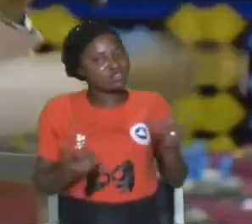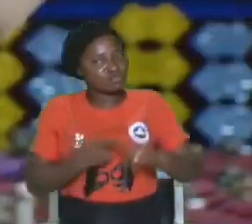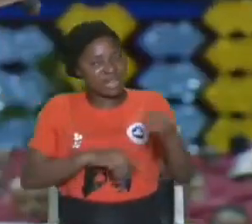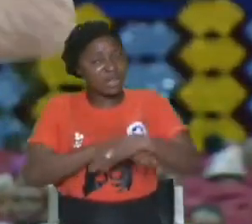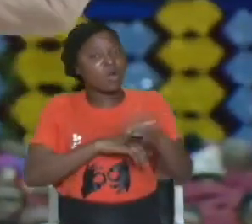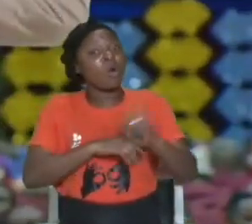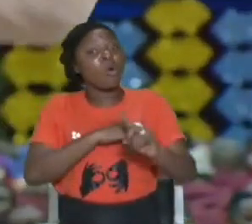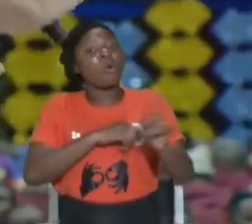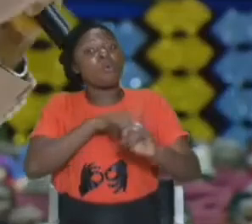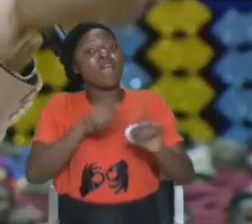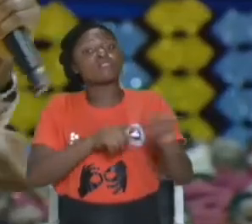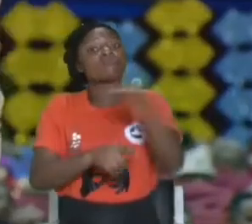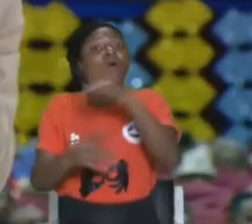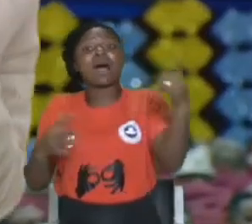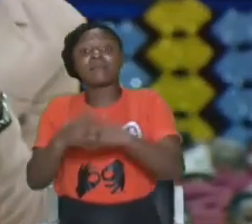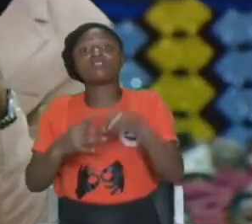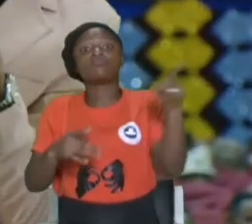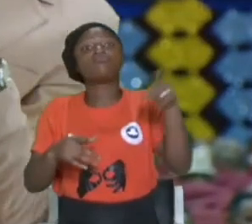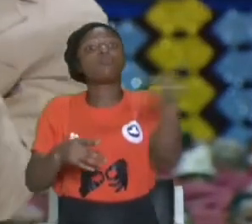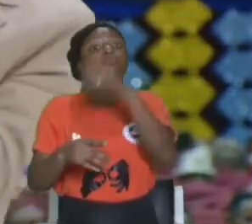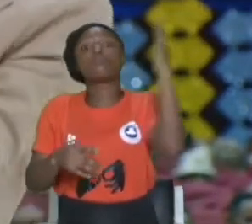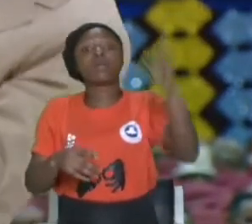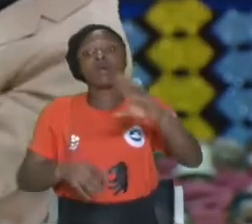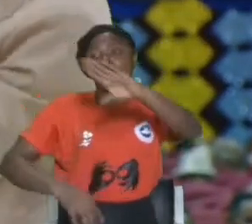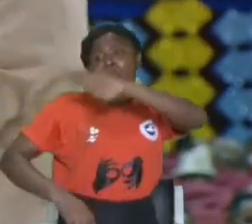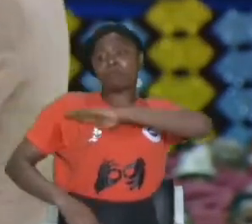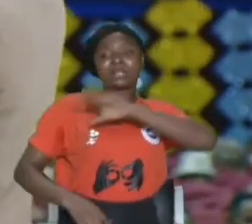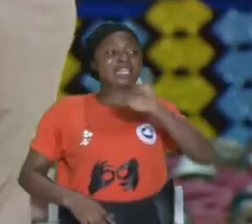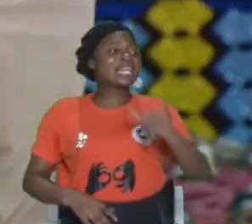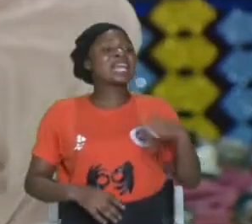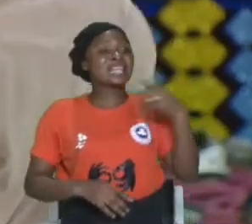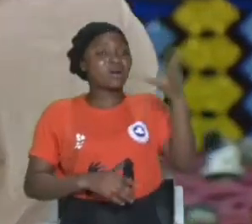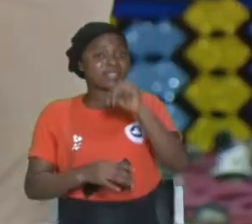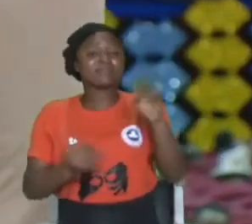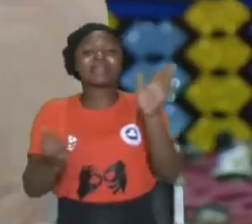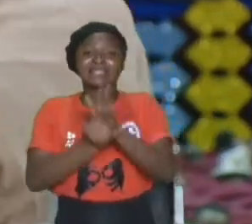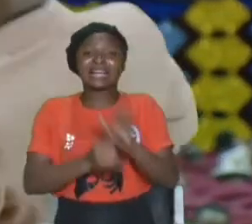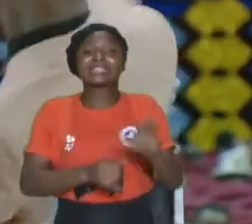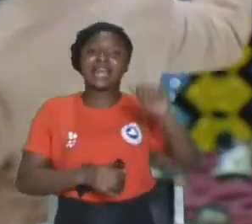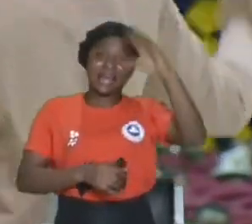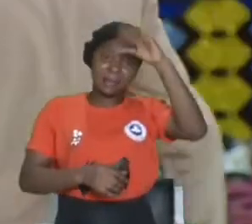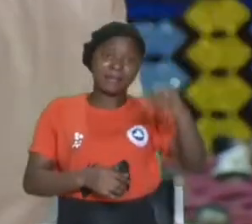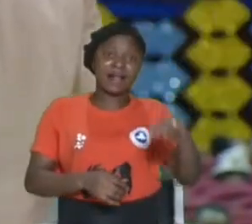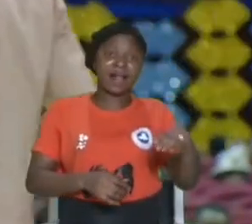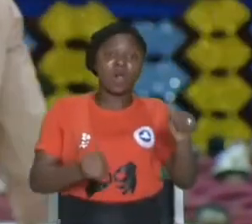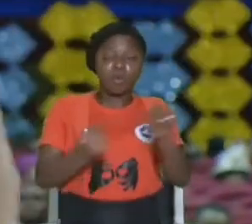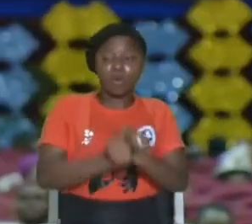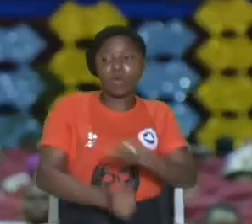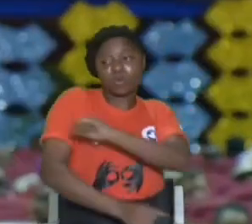appear, you will boldly tell them that the man Femi with authority is here.